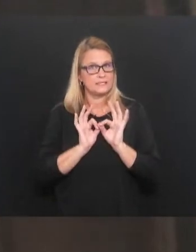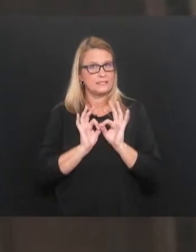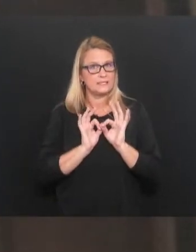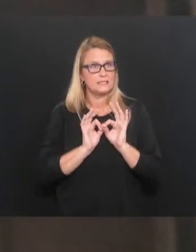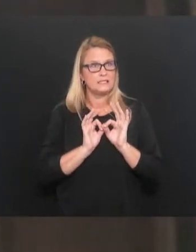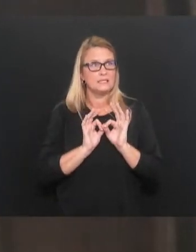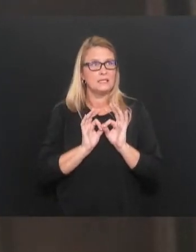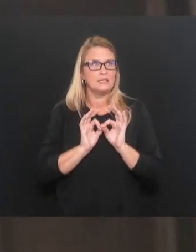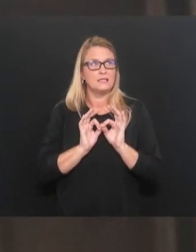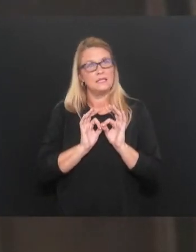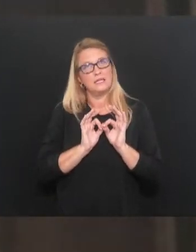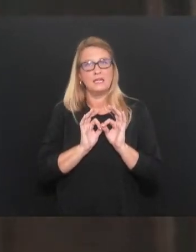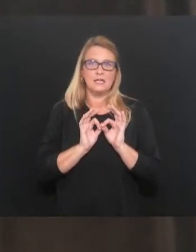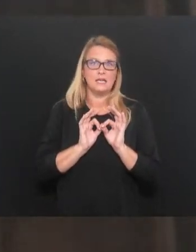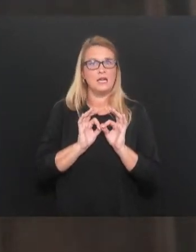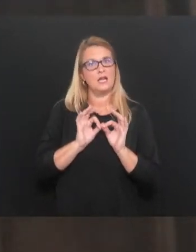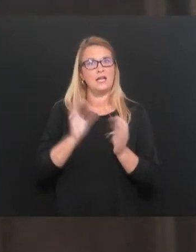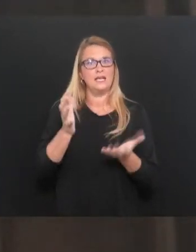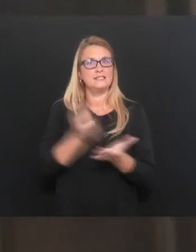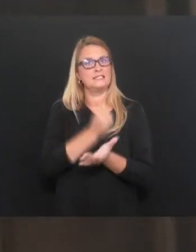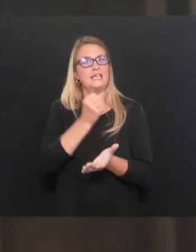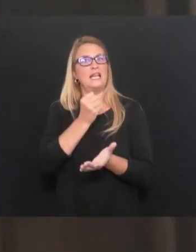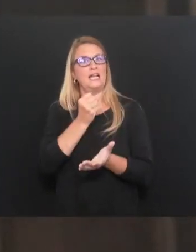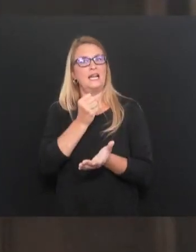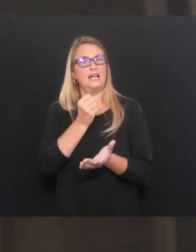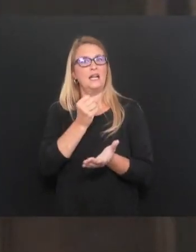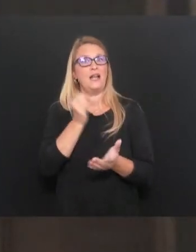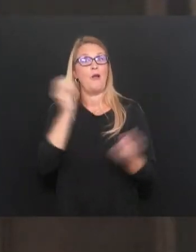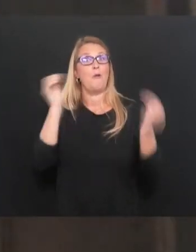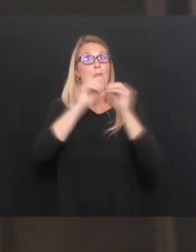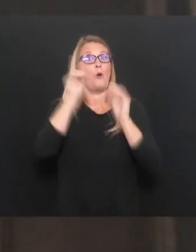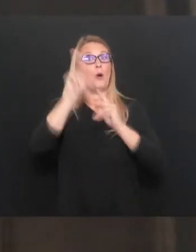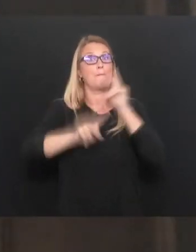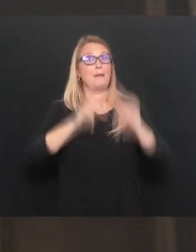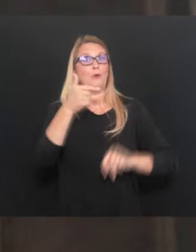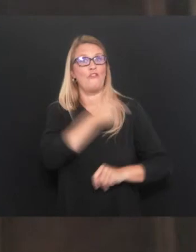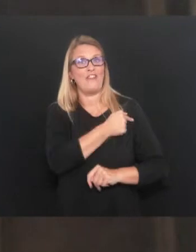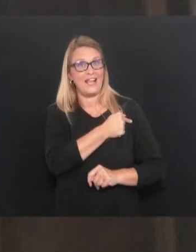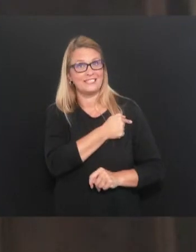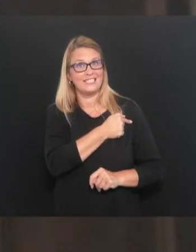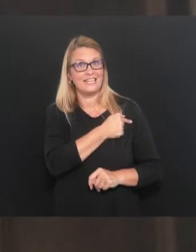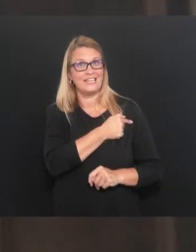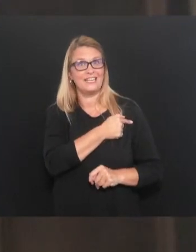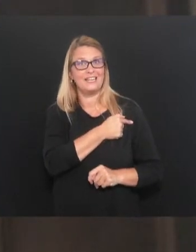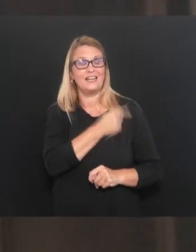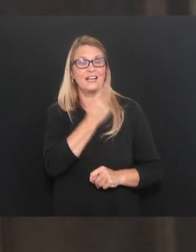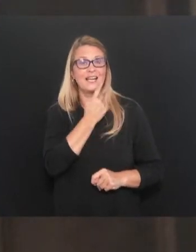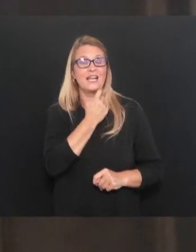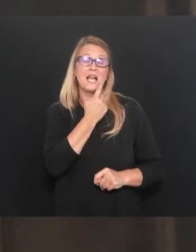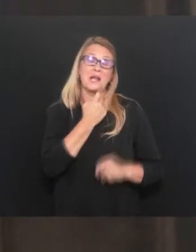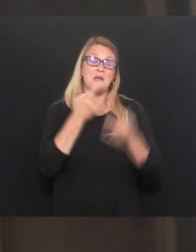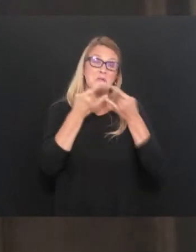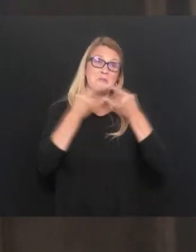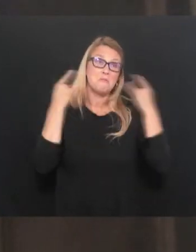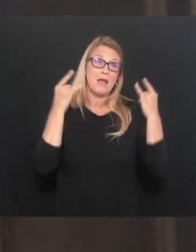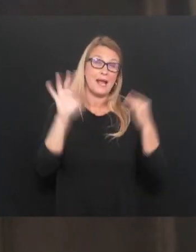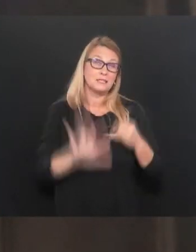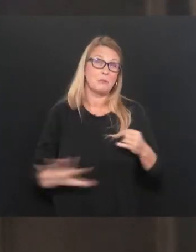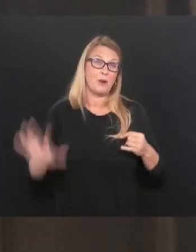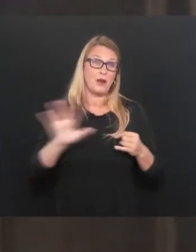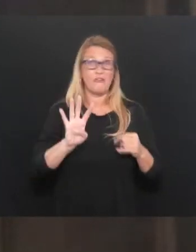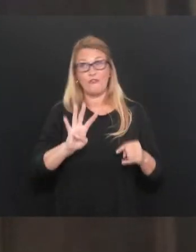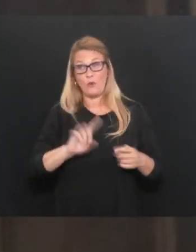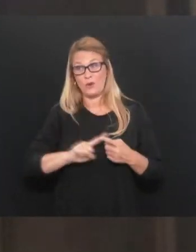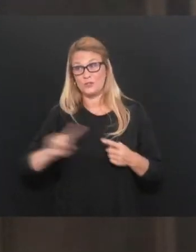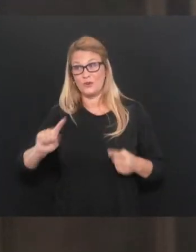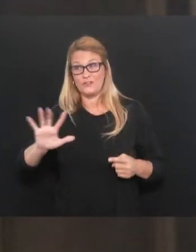8 is getting fully vaccinated. On a scale of 1 to 10, mask alone are probably about a 4 or